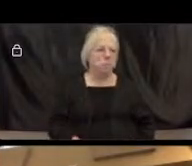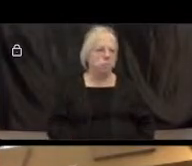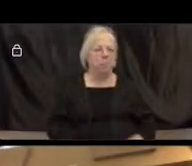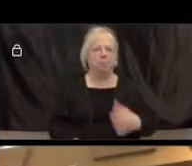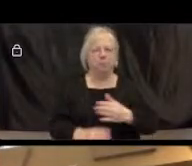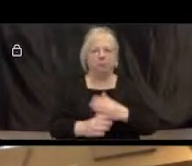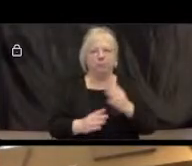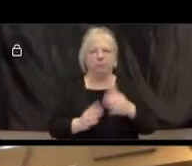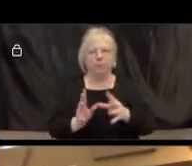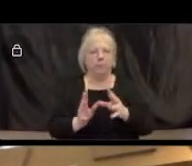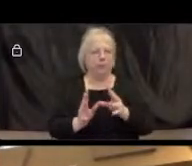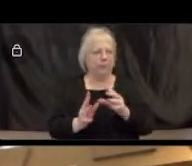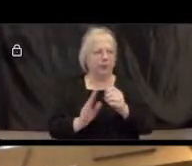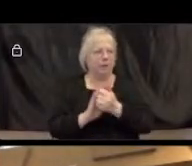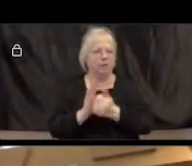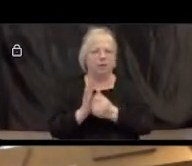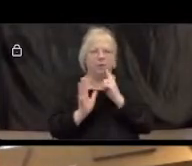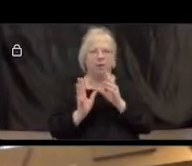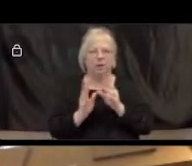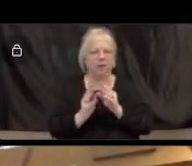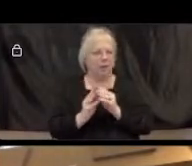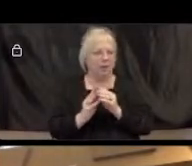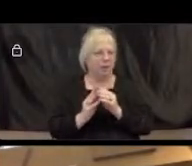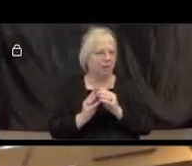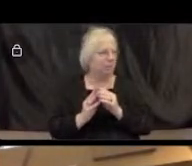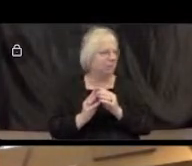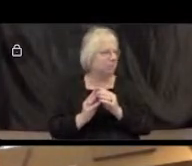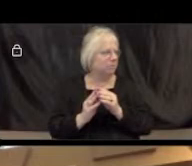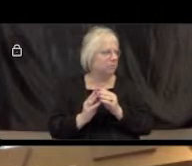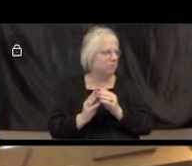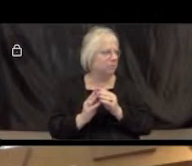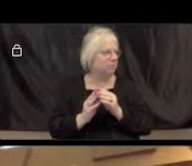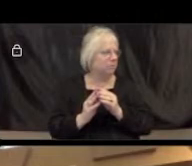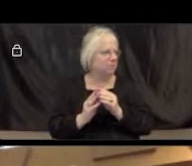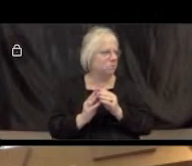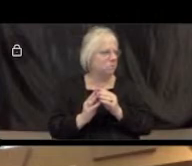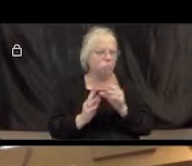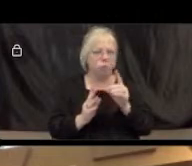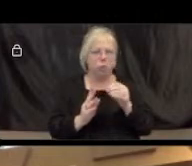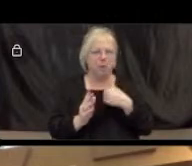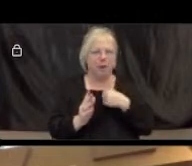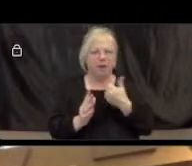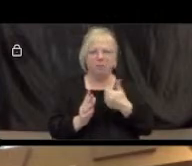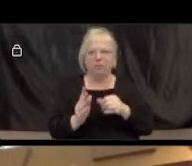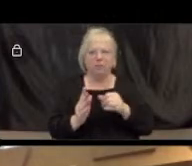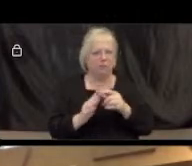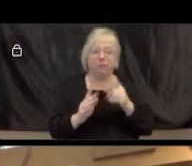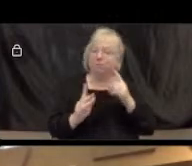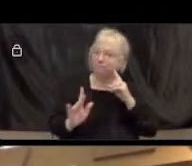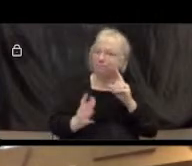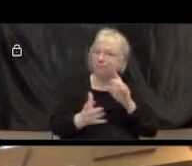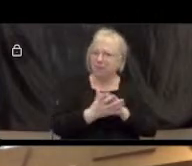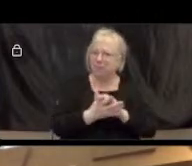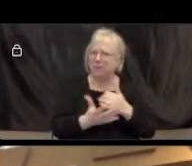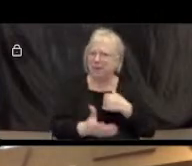agenda for the meeting. Are there any citizen have any citizen remarks? I believe we have two more items 18? on